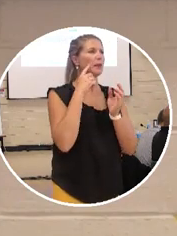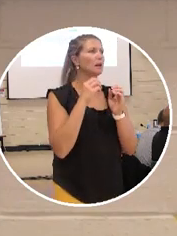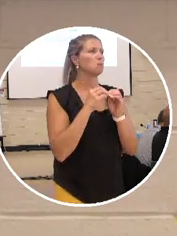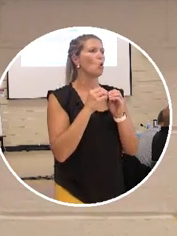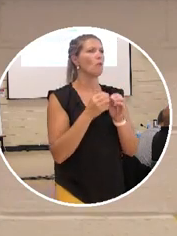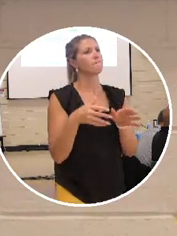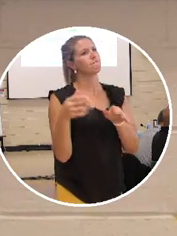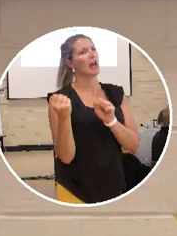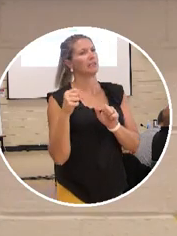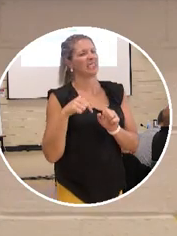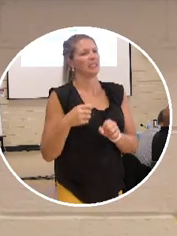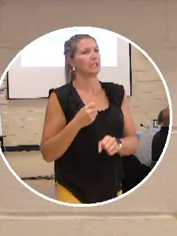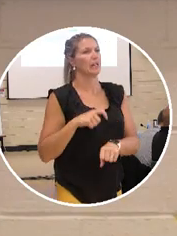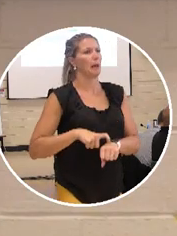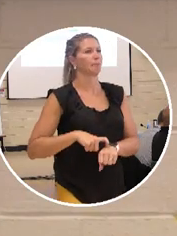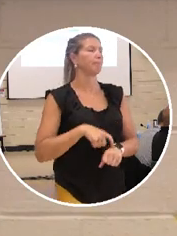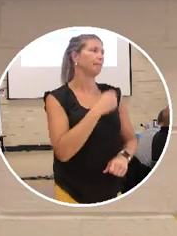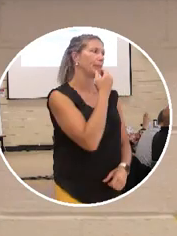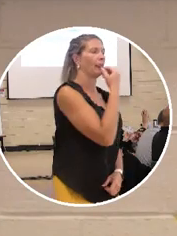process this time.